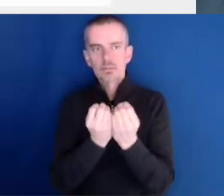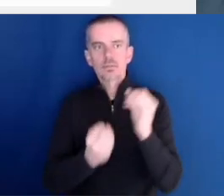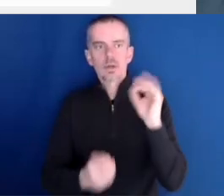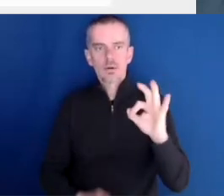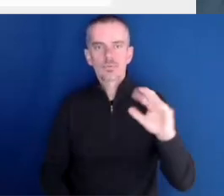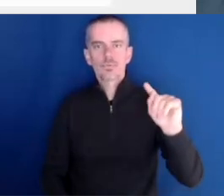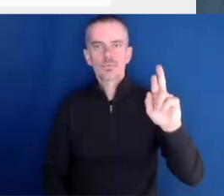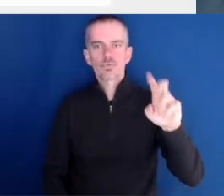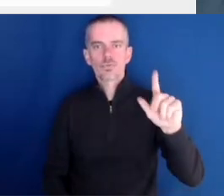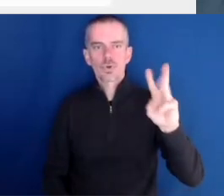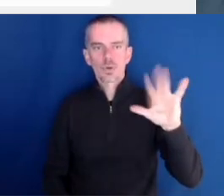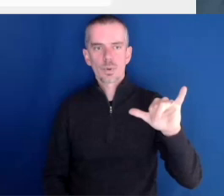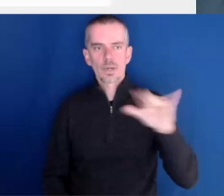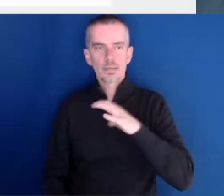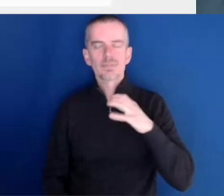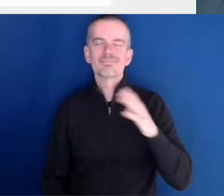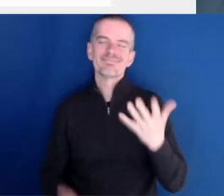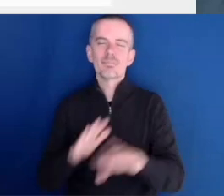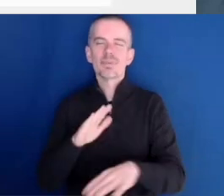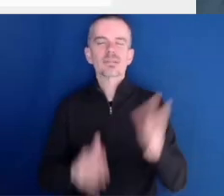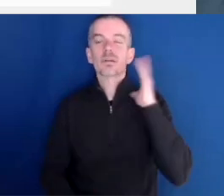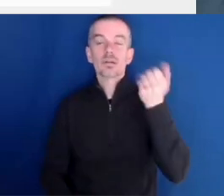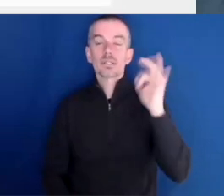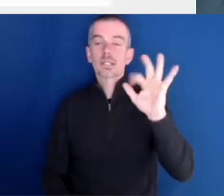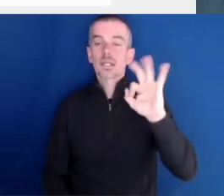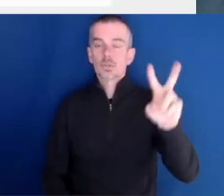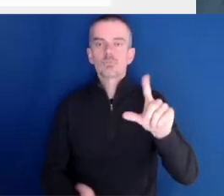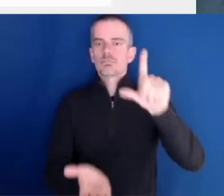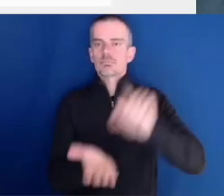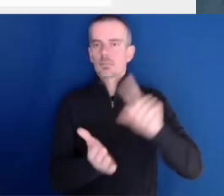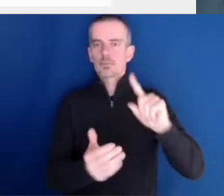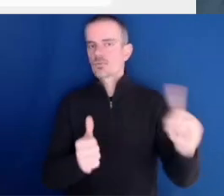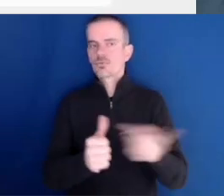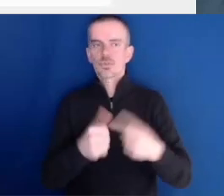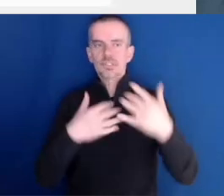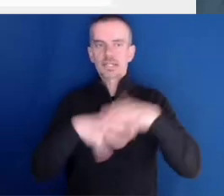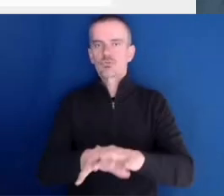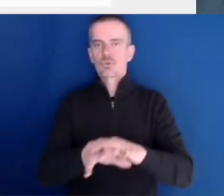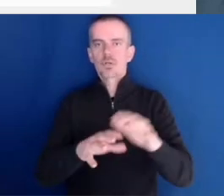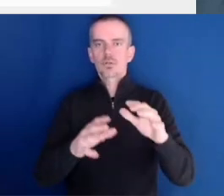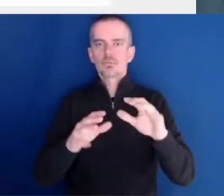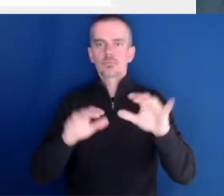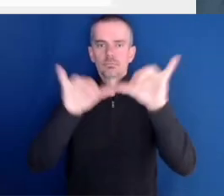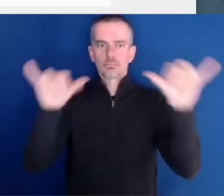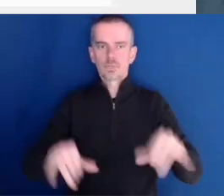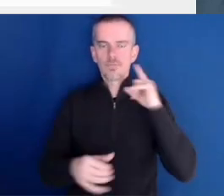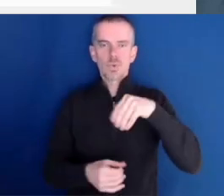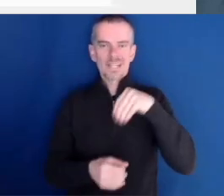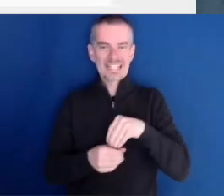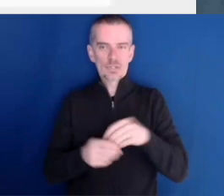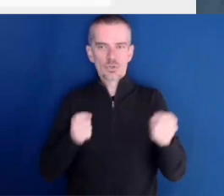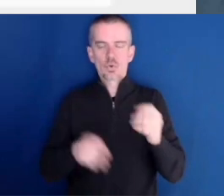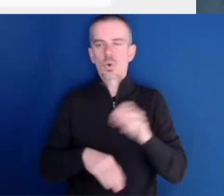Commission. And basically in 1992, they published the first integrated framework for internal control over